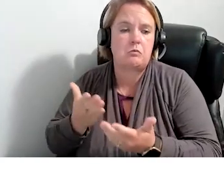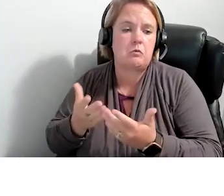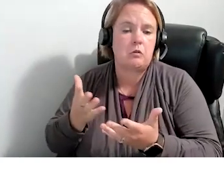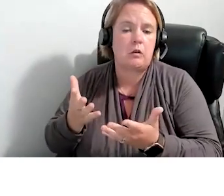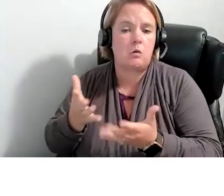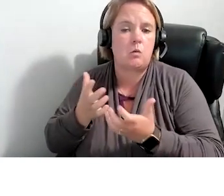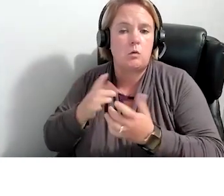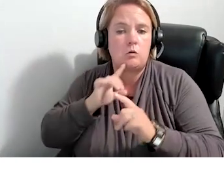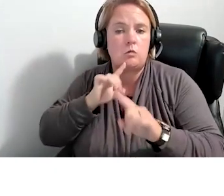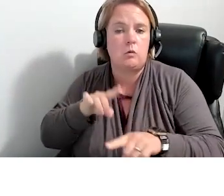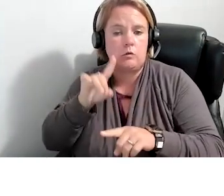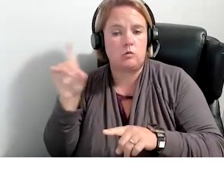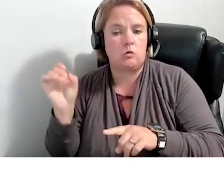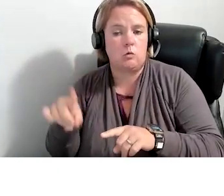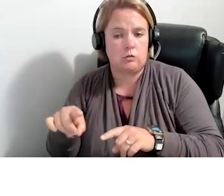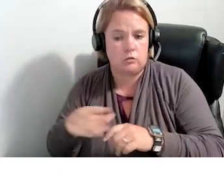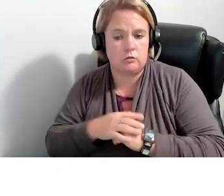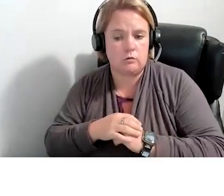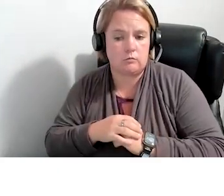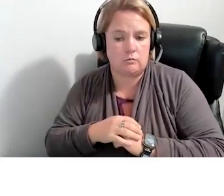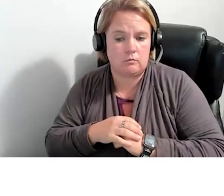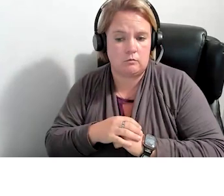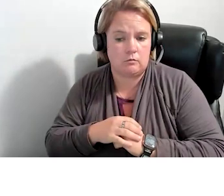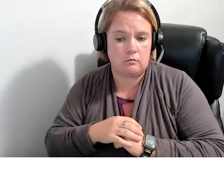you to answer some questions.